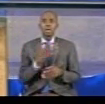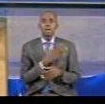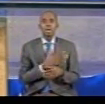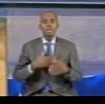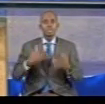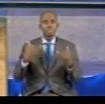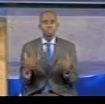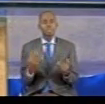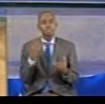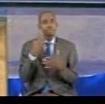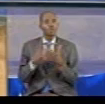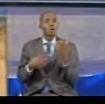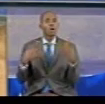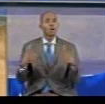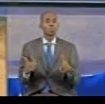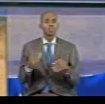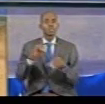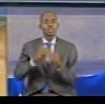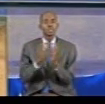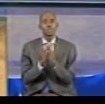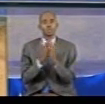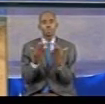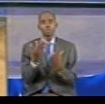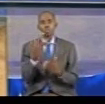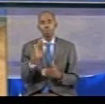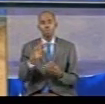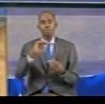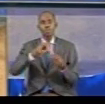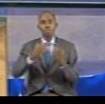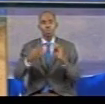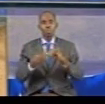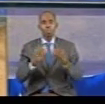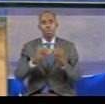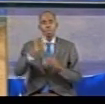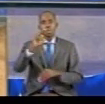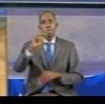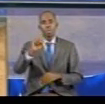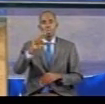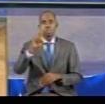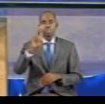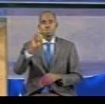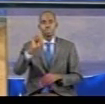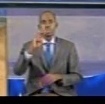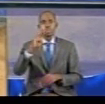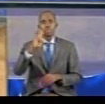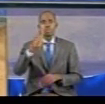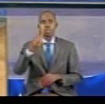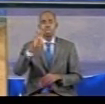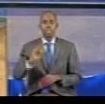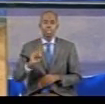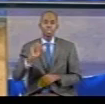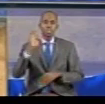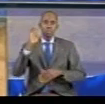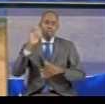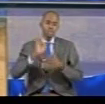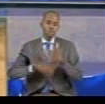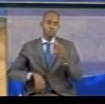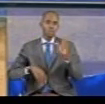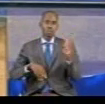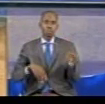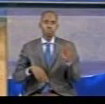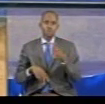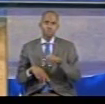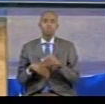what happened. Numbers chapter 22. What we read in Deuteronomy actually took